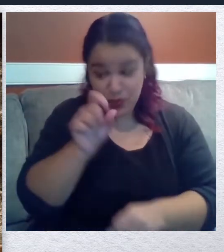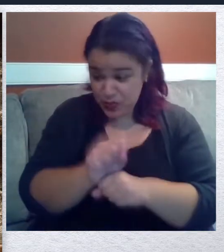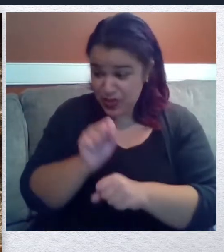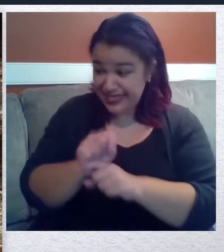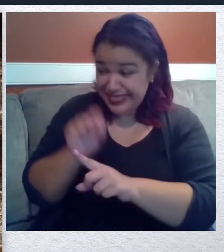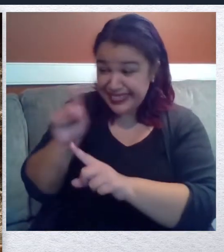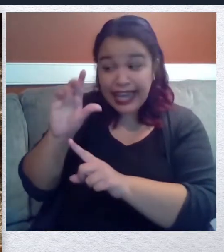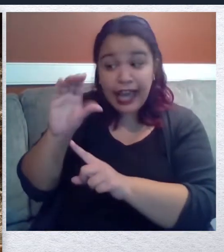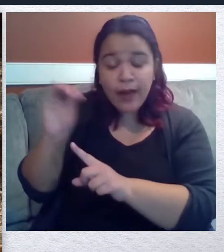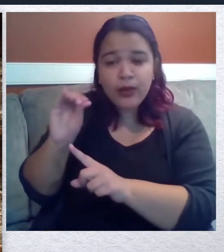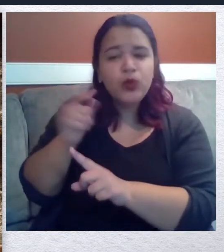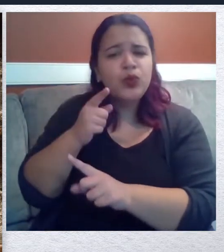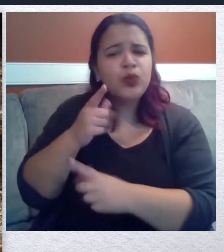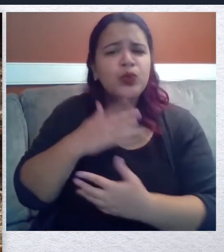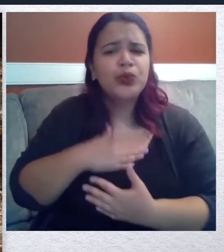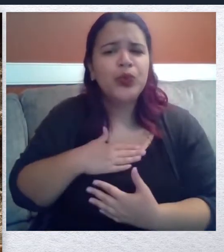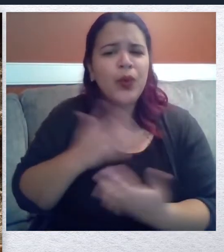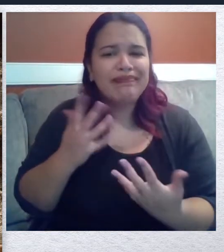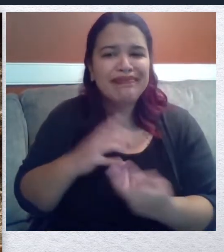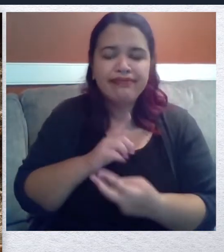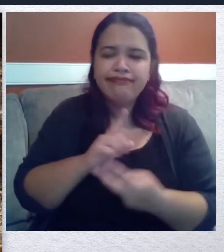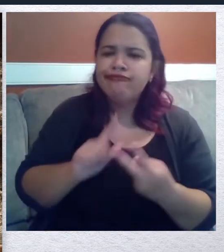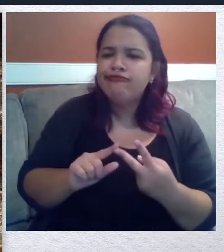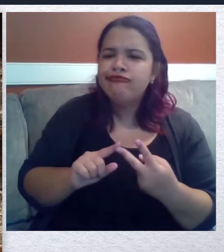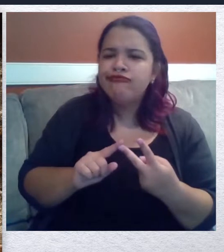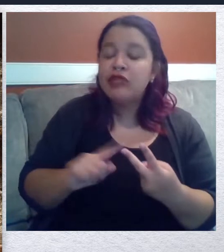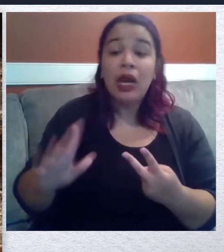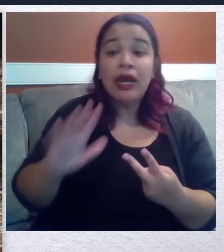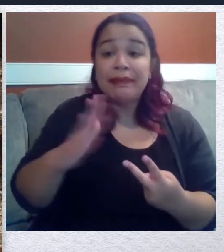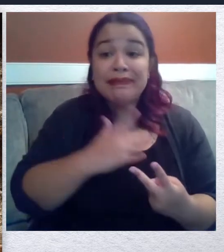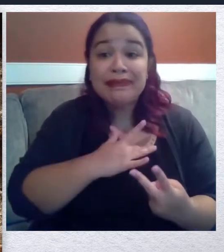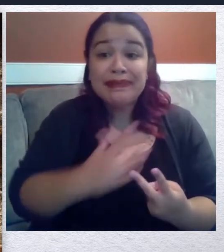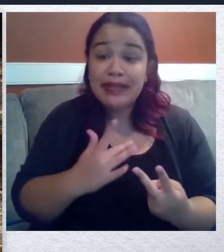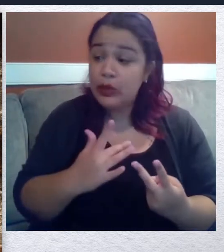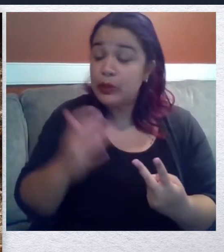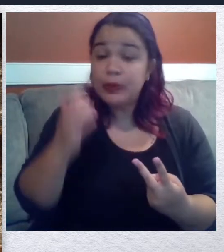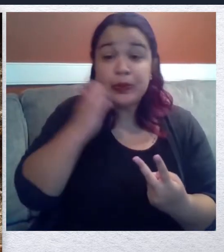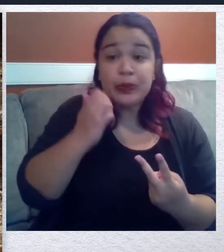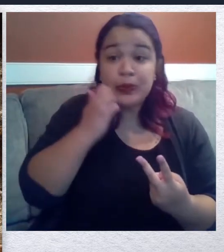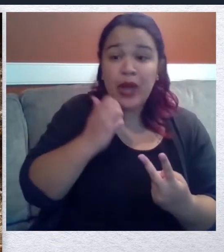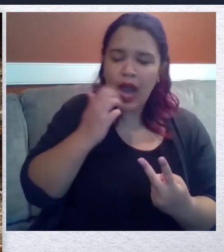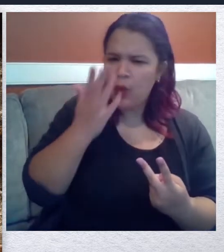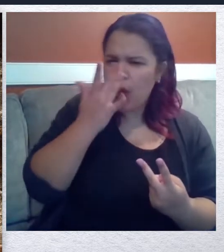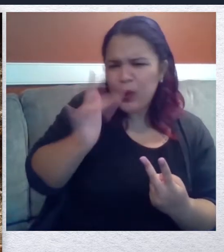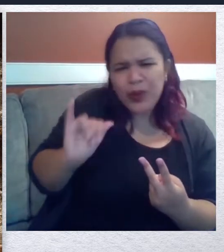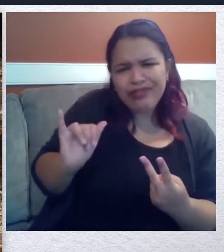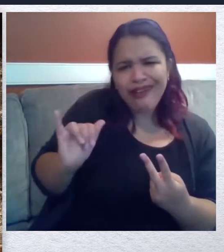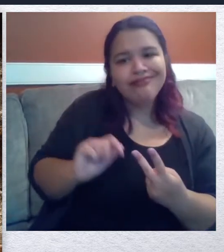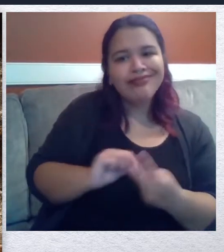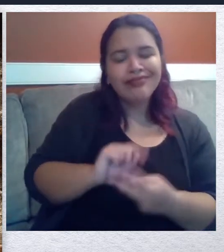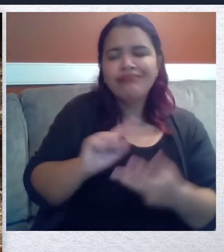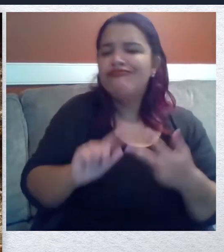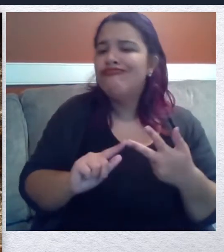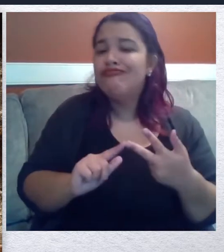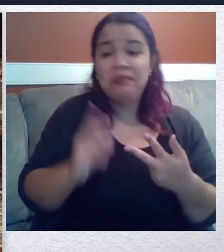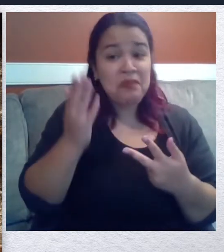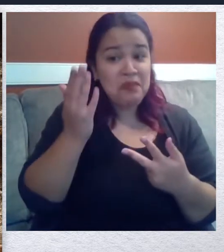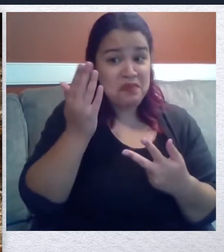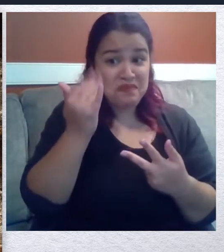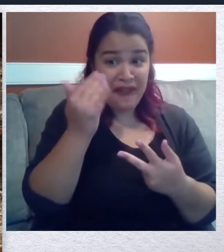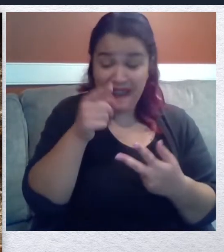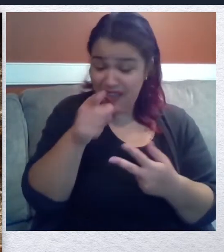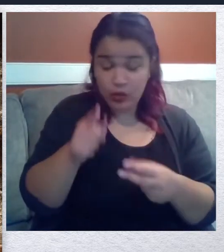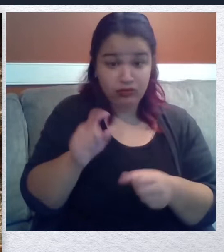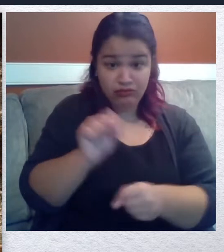a typical day look like? Why have you stayed with the company as long as you have? And like a